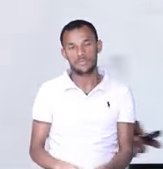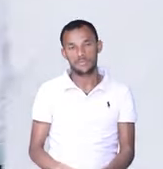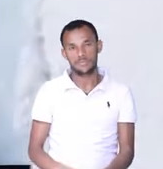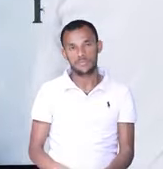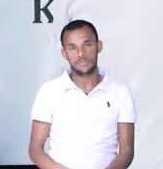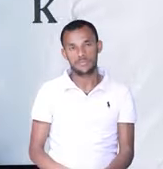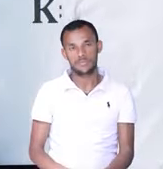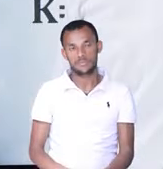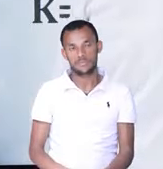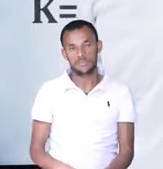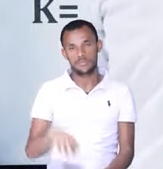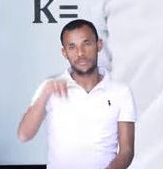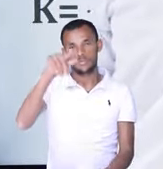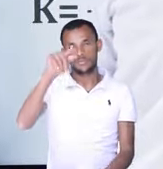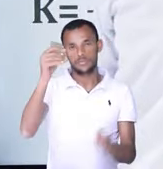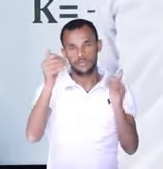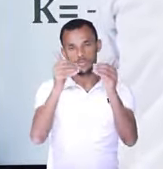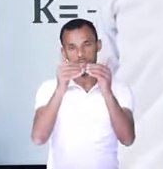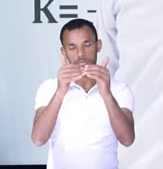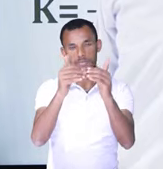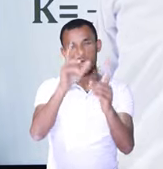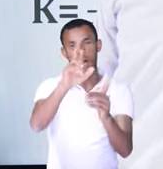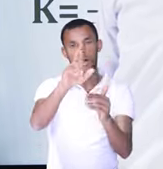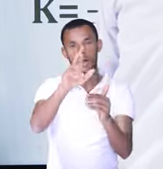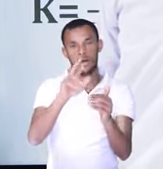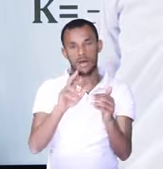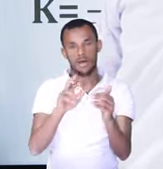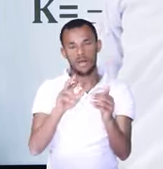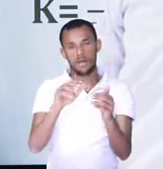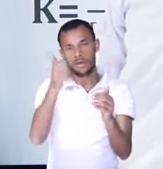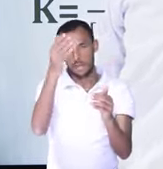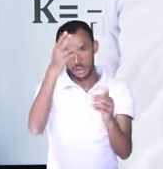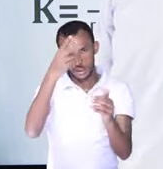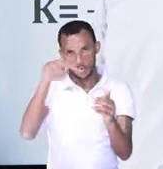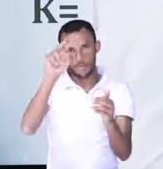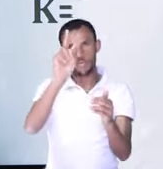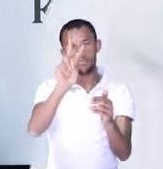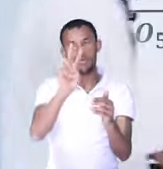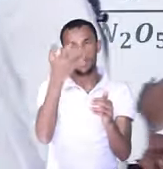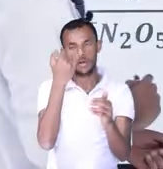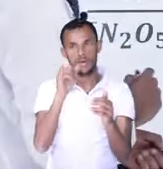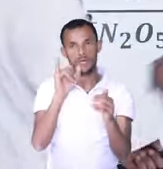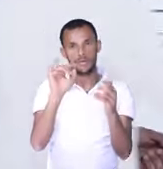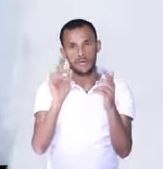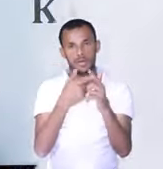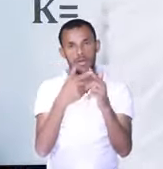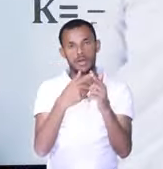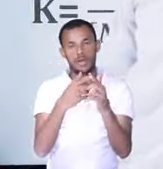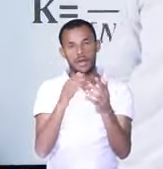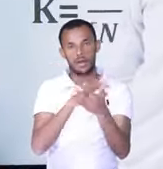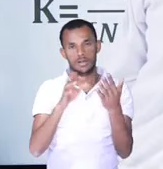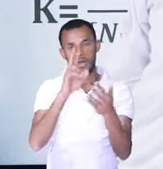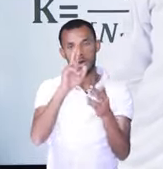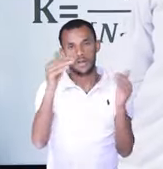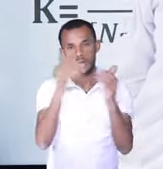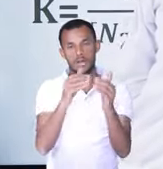reaction, K is equals to R a the power of 2. If second order reaction. R